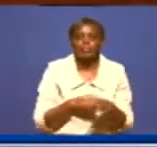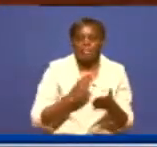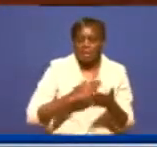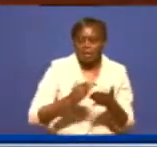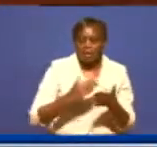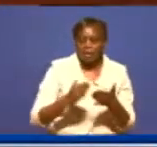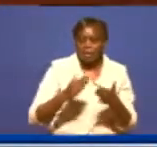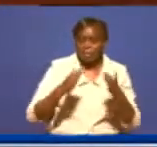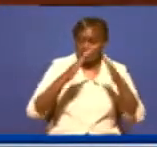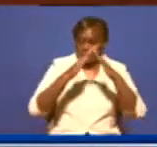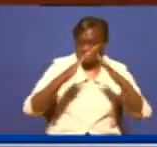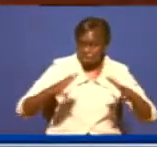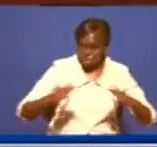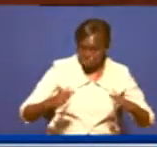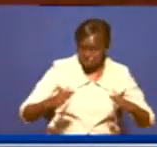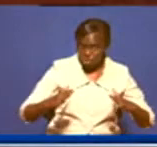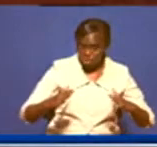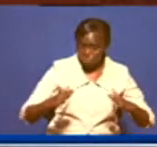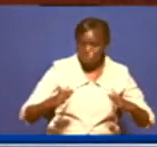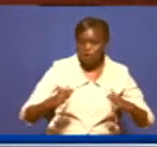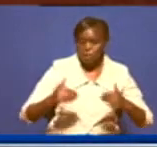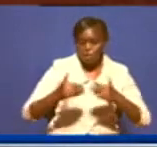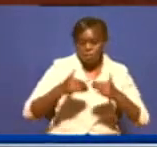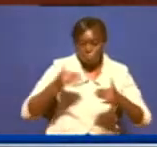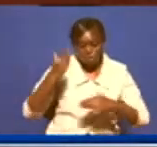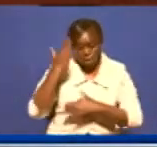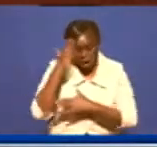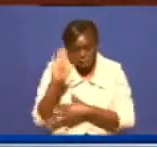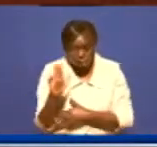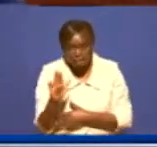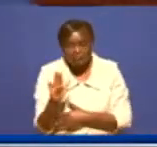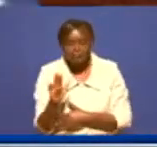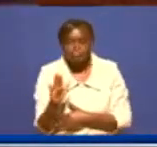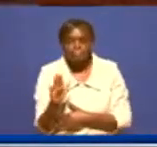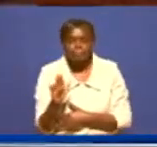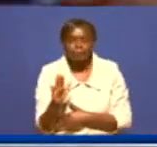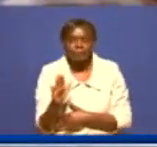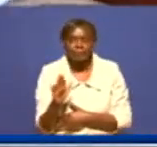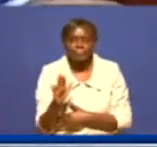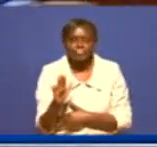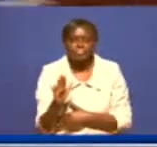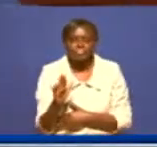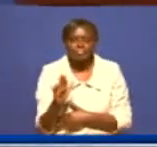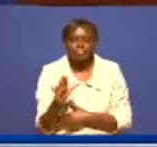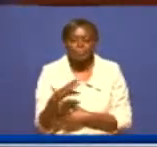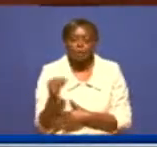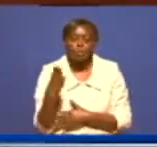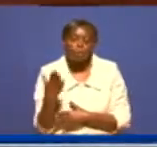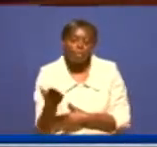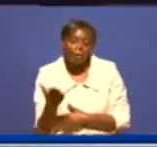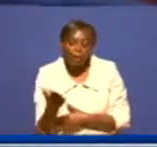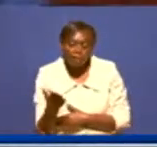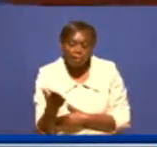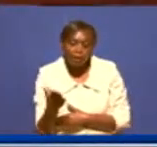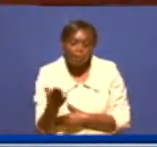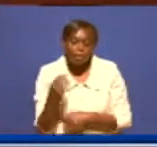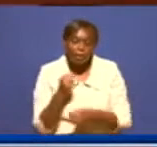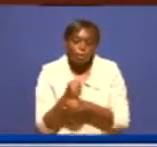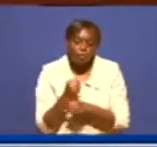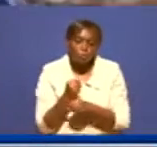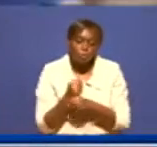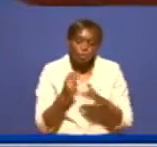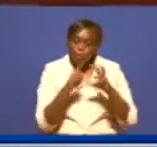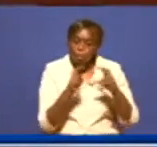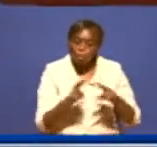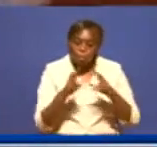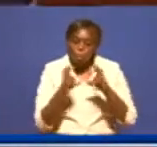rent your property, kidogo kidogo, before you know it, Madam Speaker, you go there, you do your routine check. Of course,